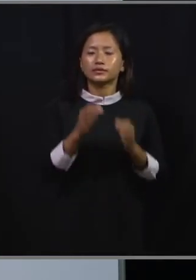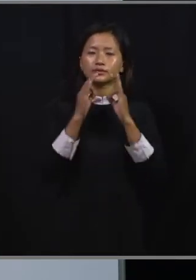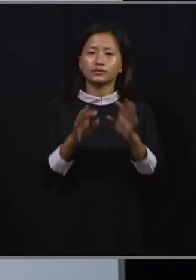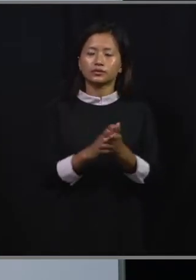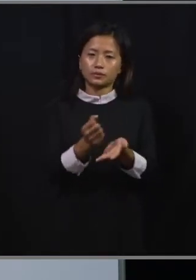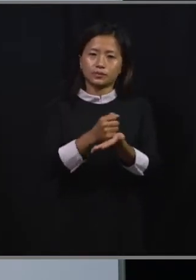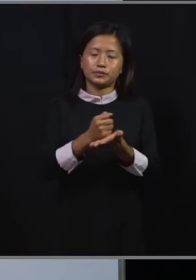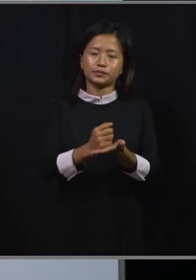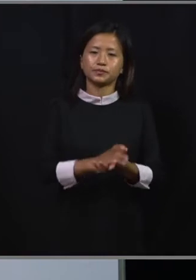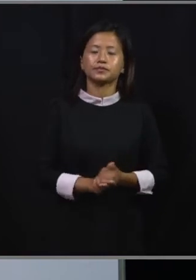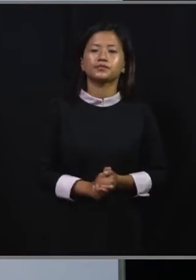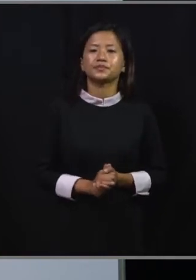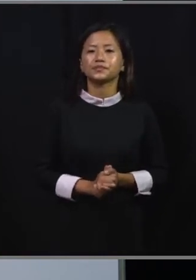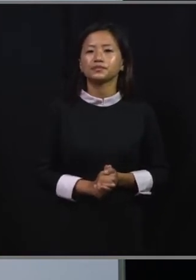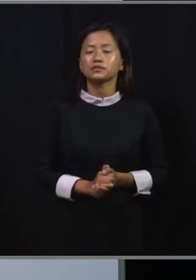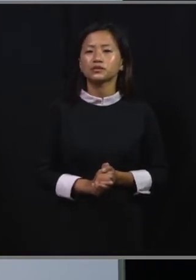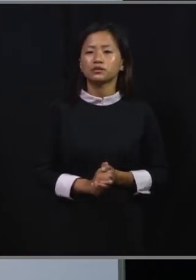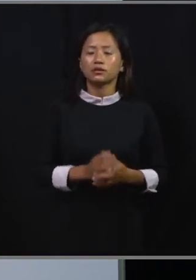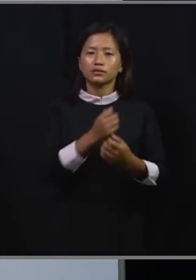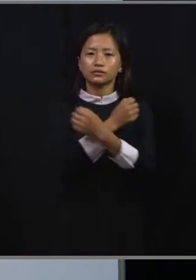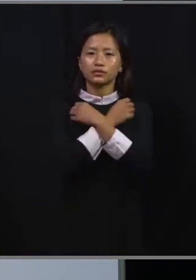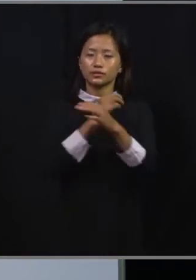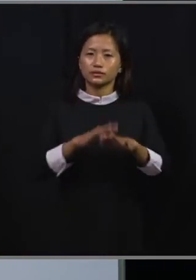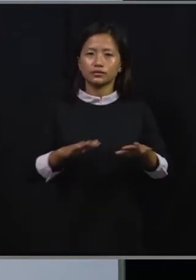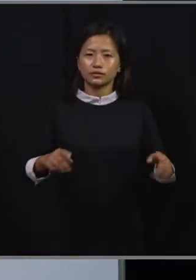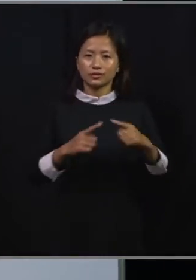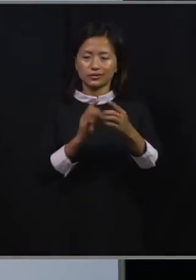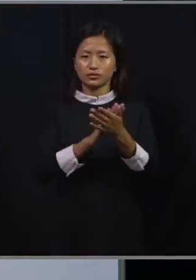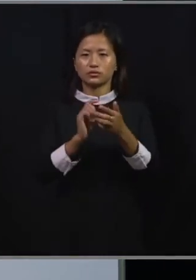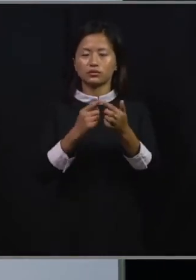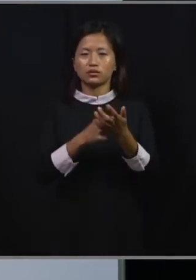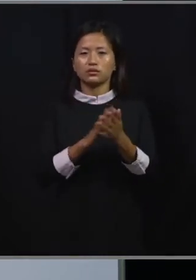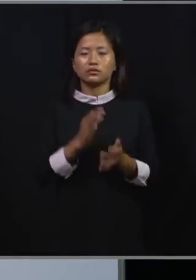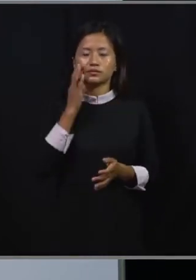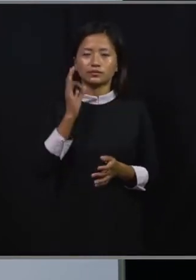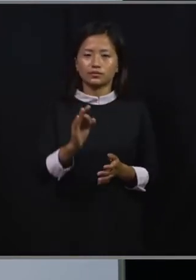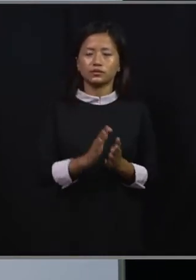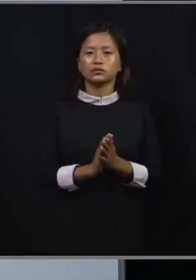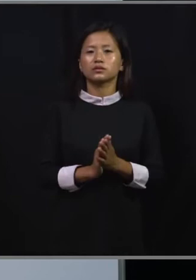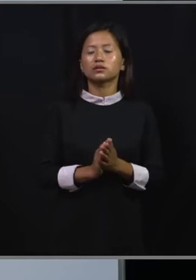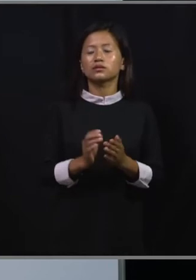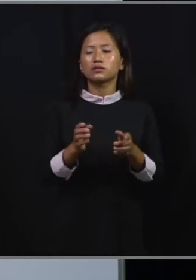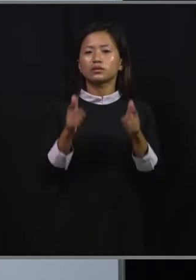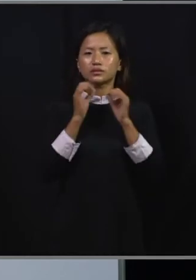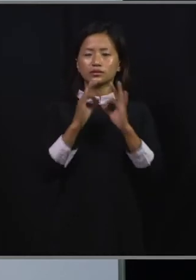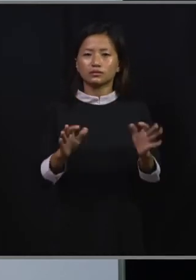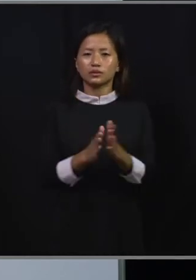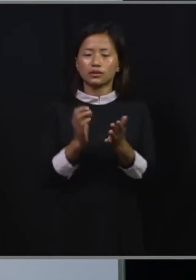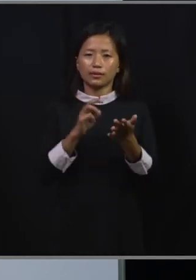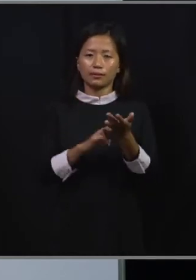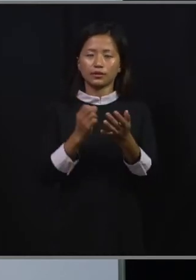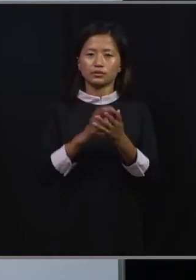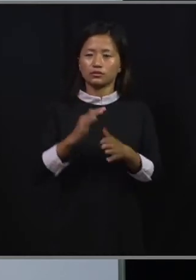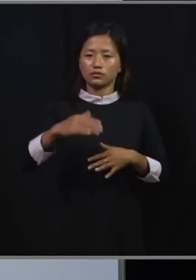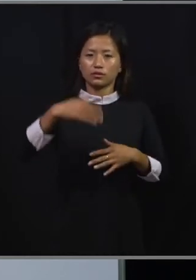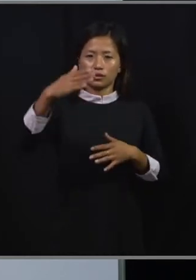this, okay. But dear students, this theory is very important, microscope as well as simple microscope for the coming year,